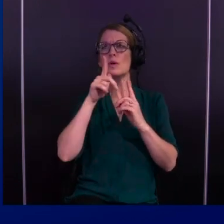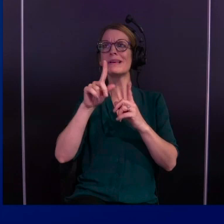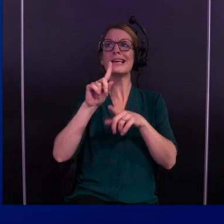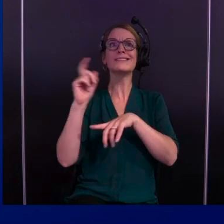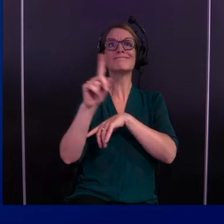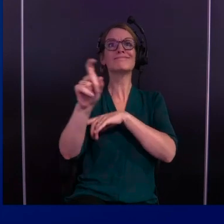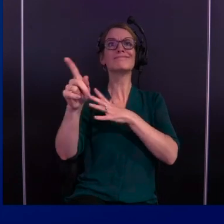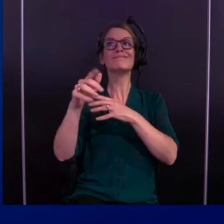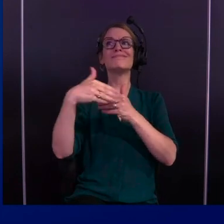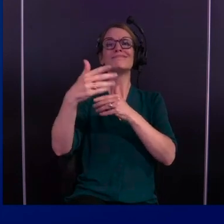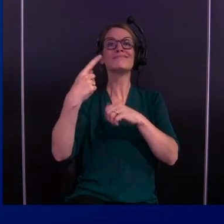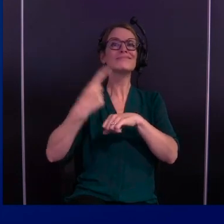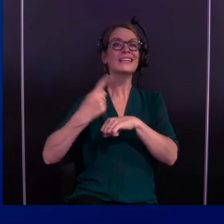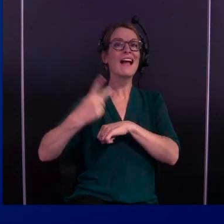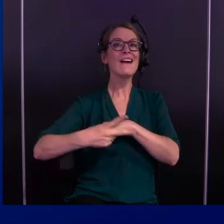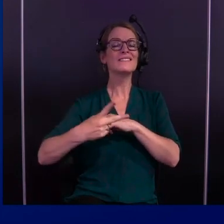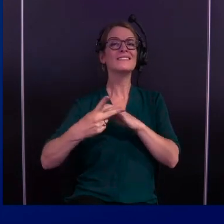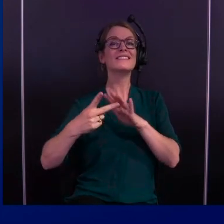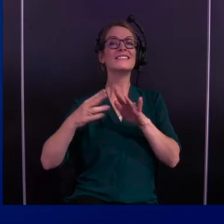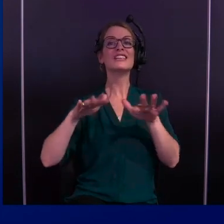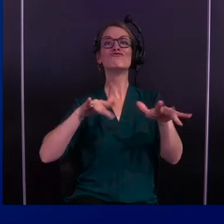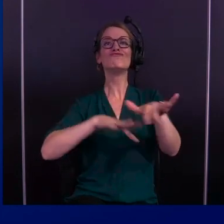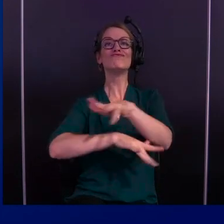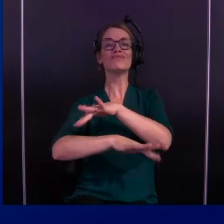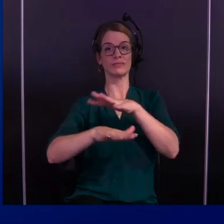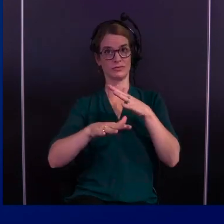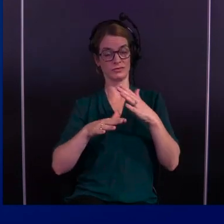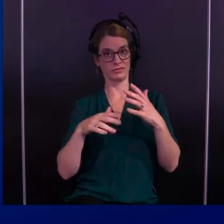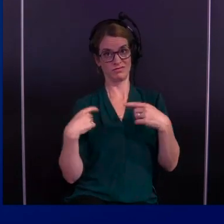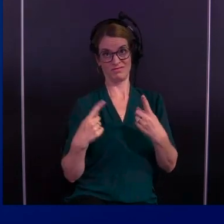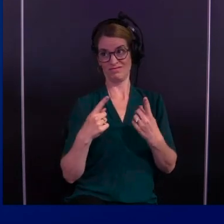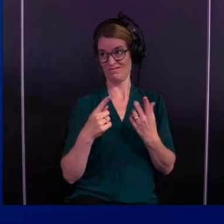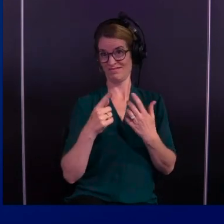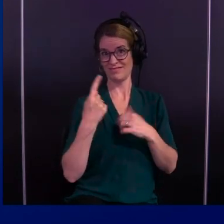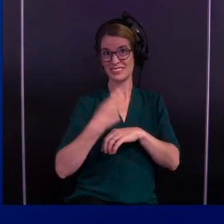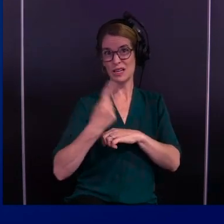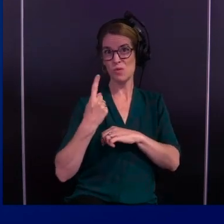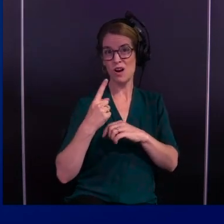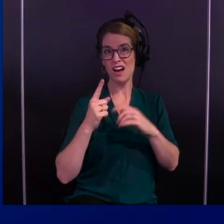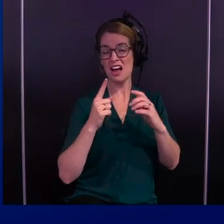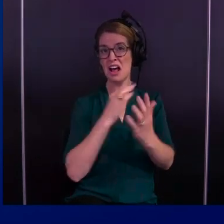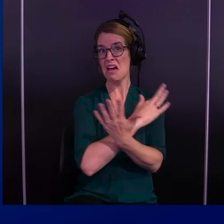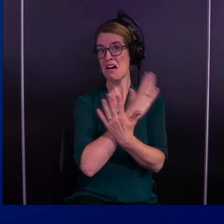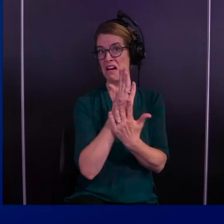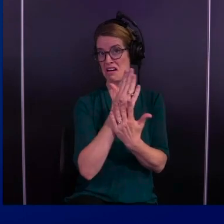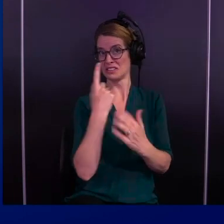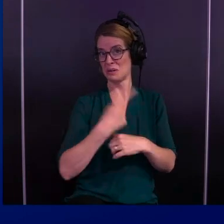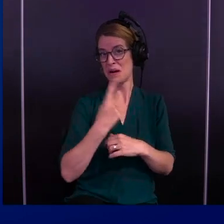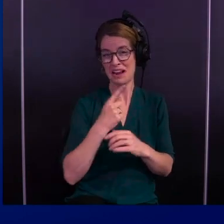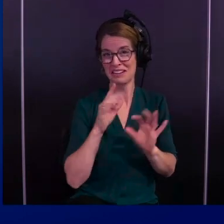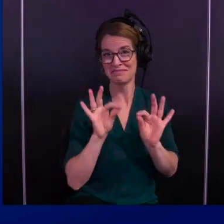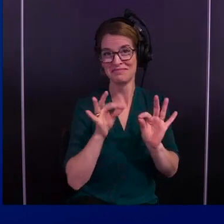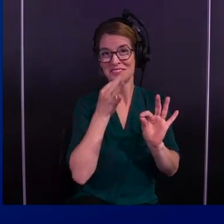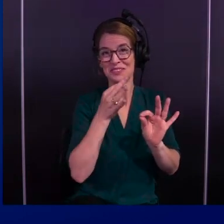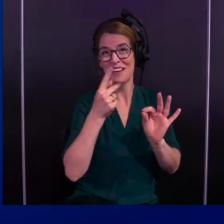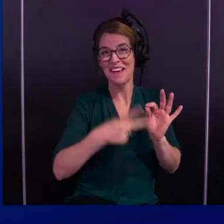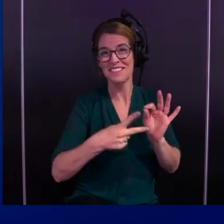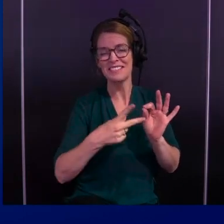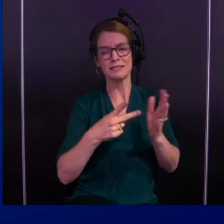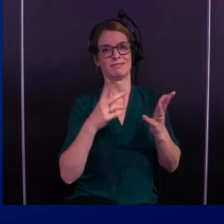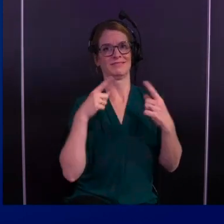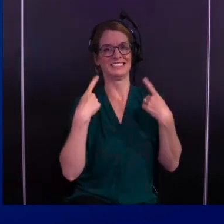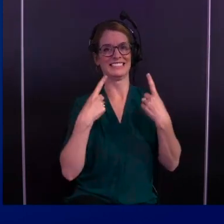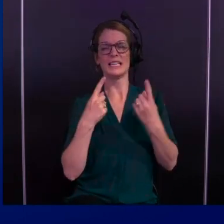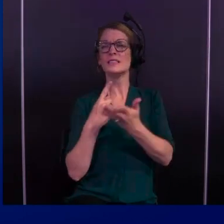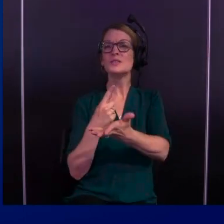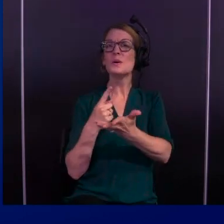the next day and a half now, Yeah. because we're almost halfway done through day one. Whew. That's insane to think Yeah. about. What do you have